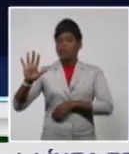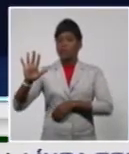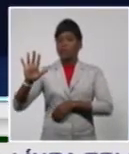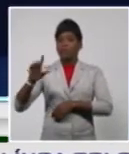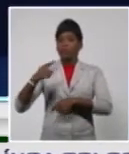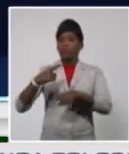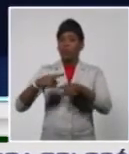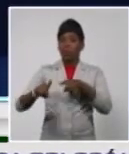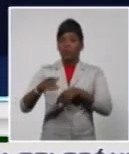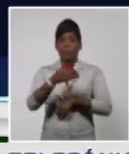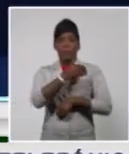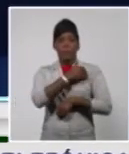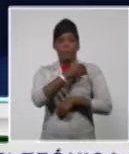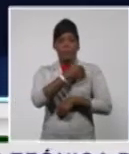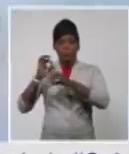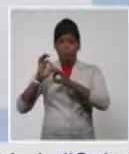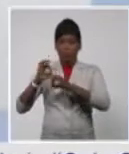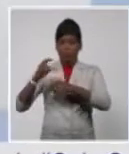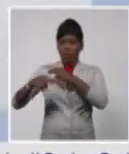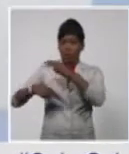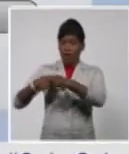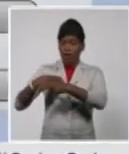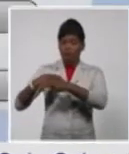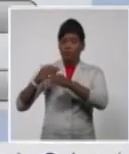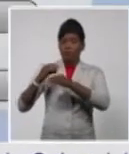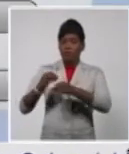result of the analysis and processing of these